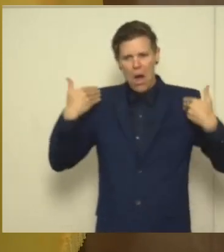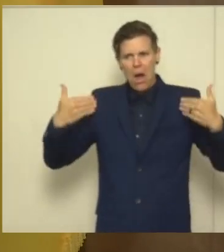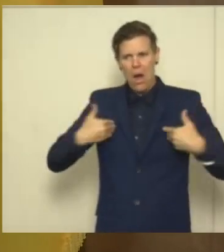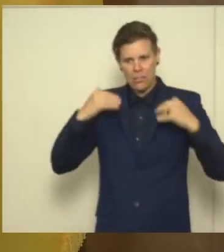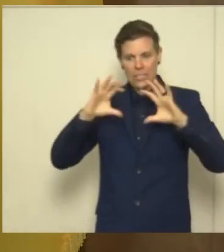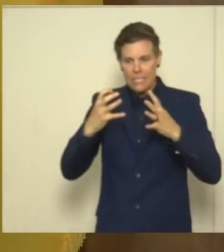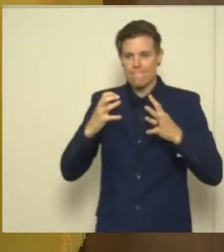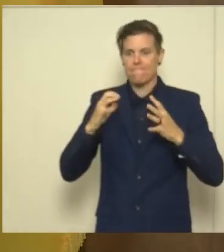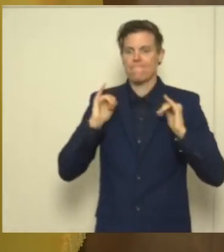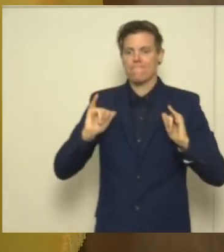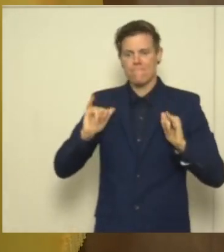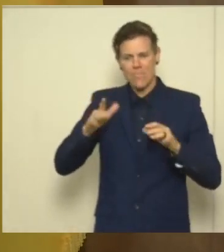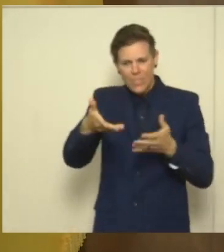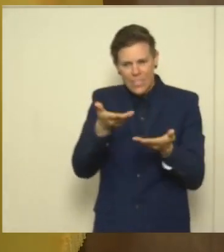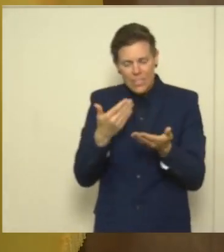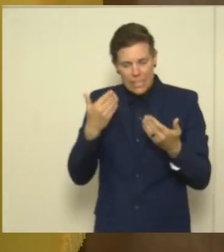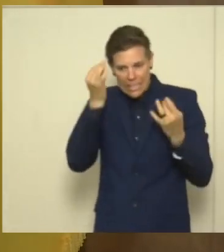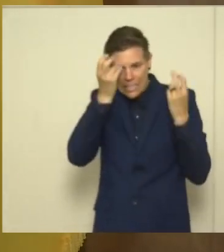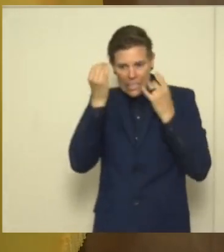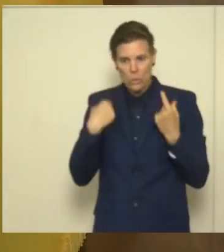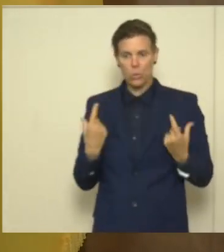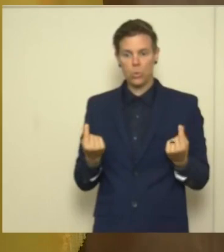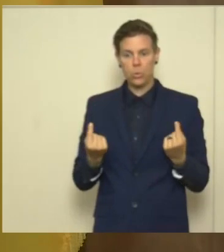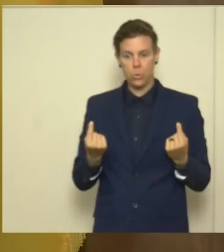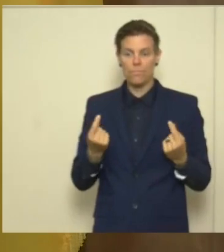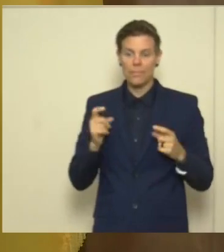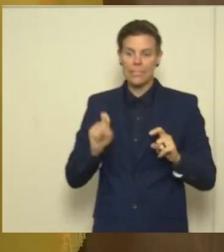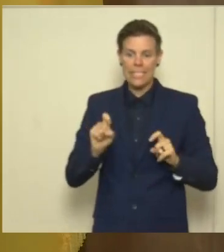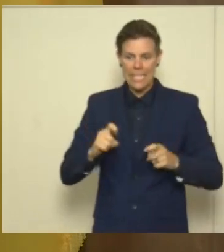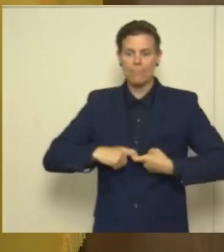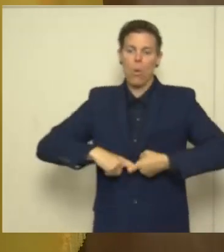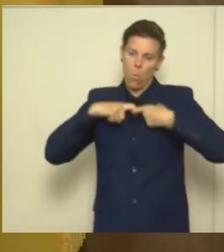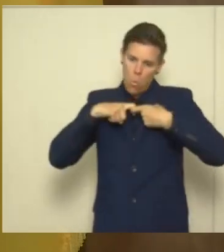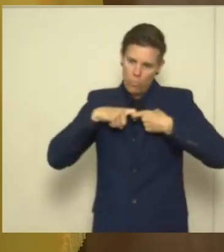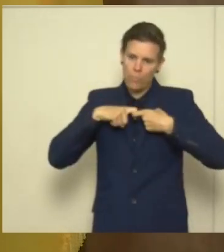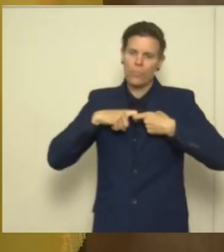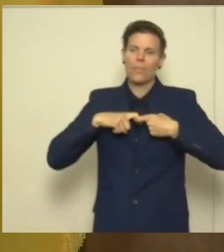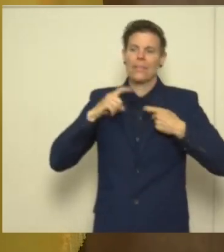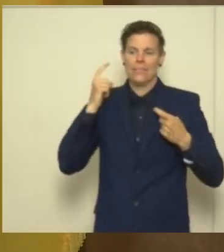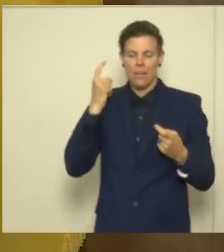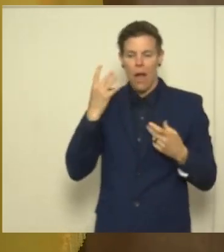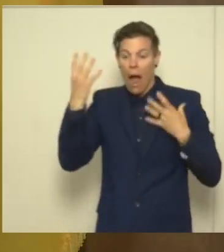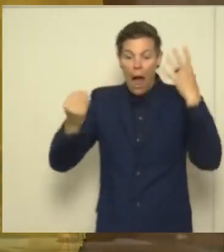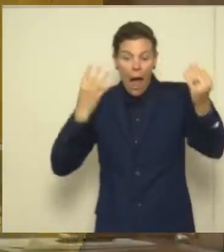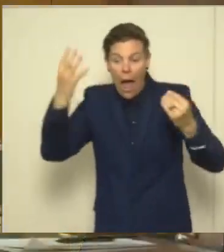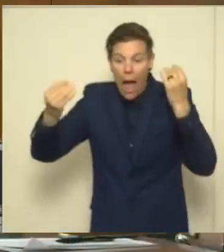need to be out and about. Let's crush it again, New Mexico. I'm counting on you. Next question.